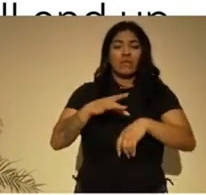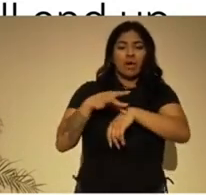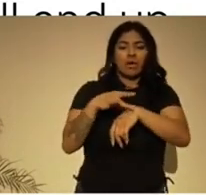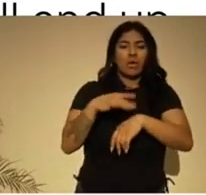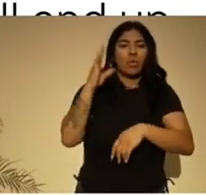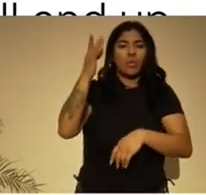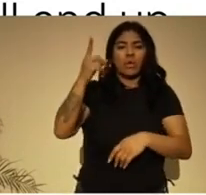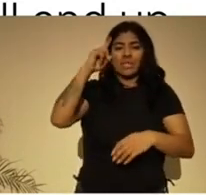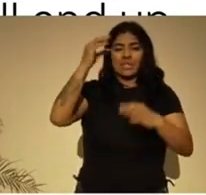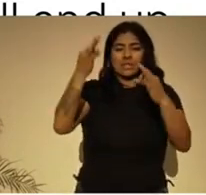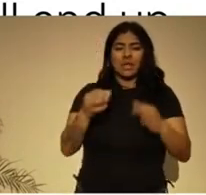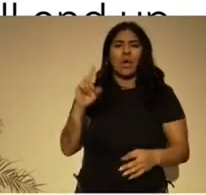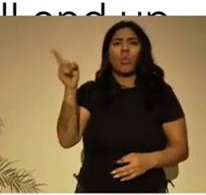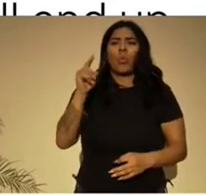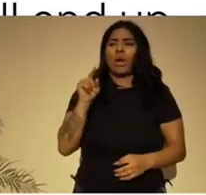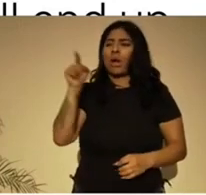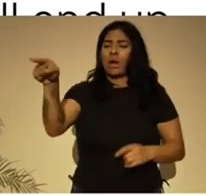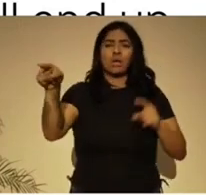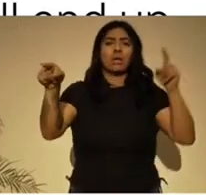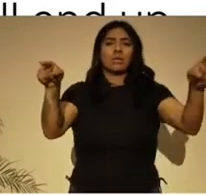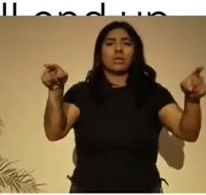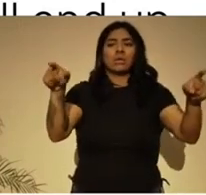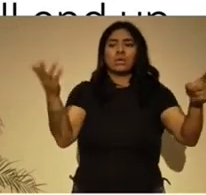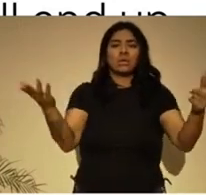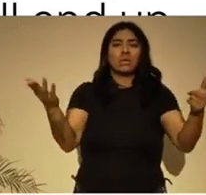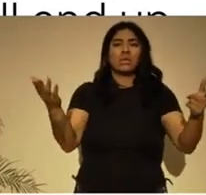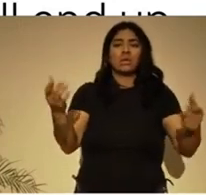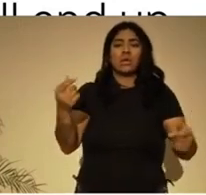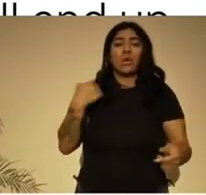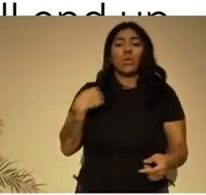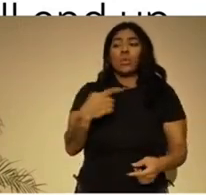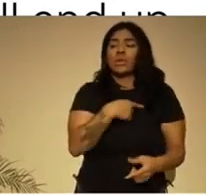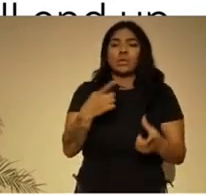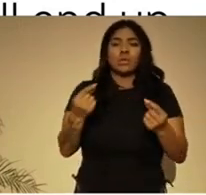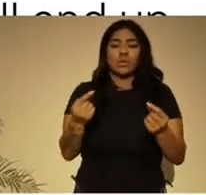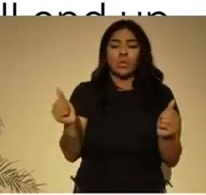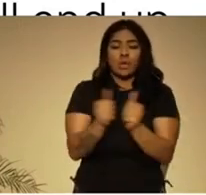up. That what we do with the time here on